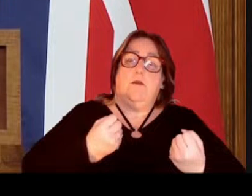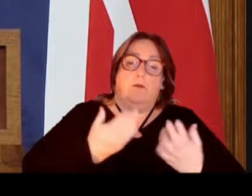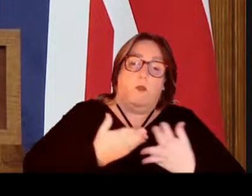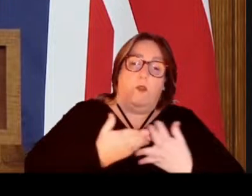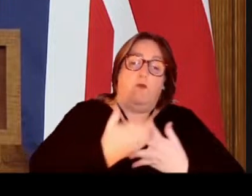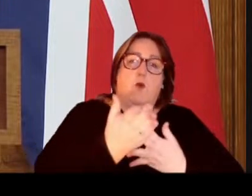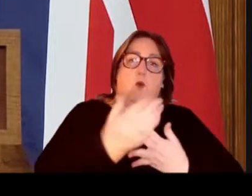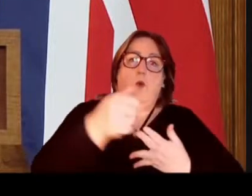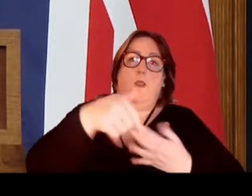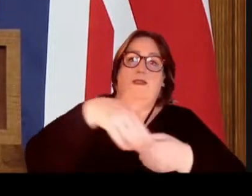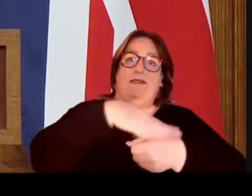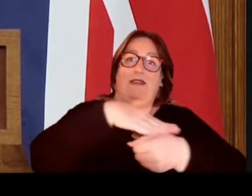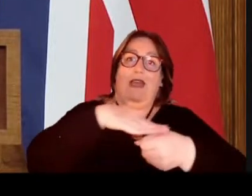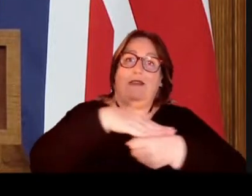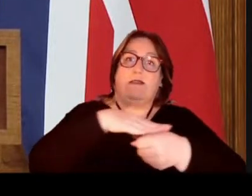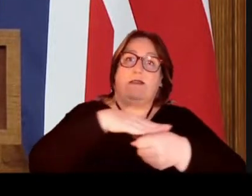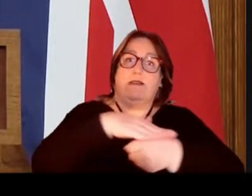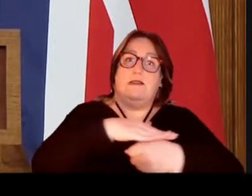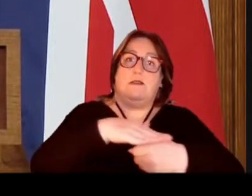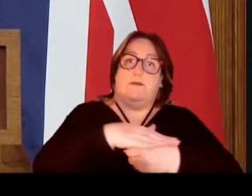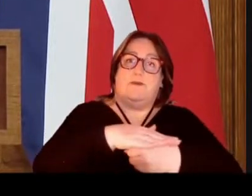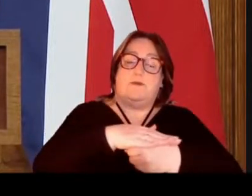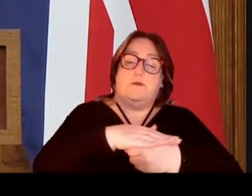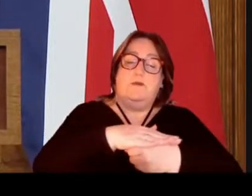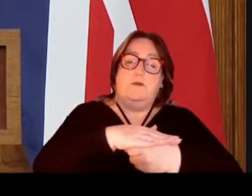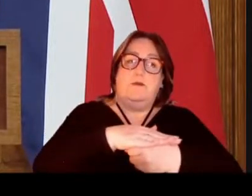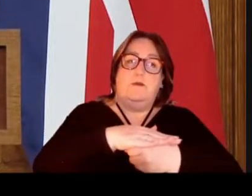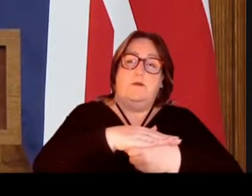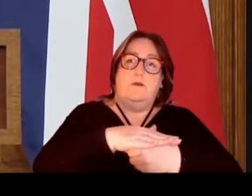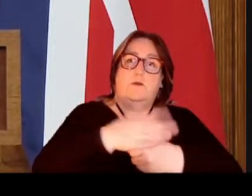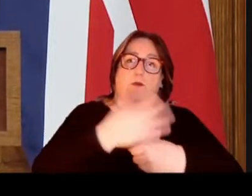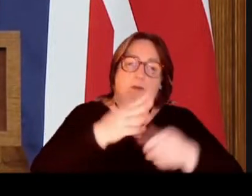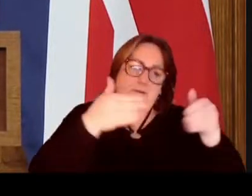video. We have only been focused on justice.